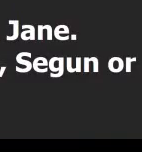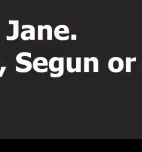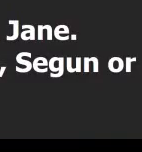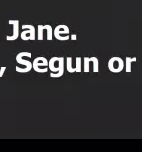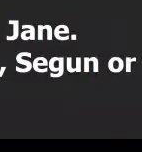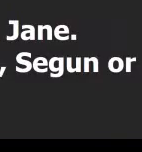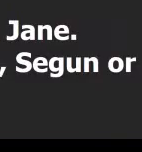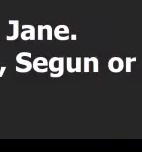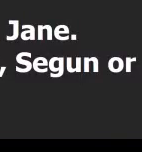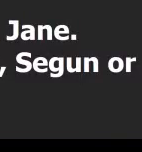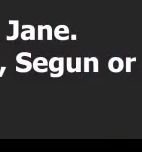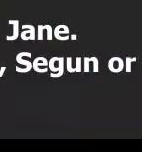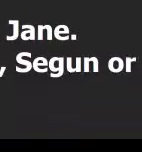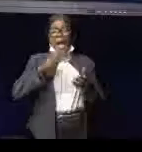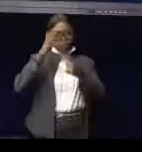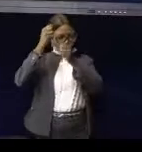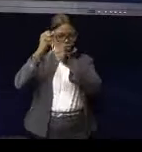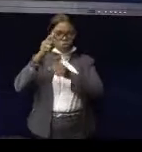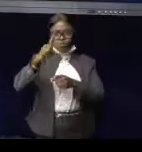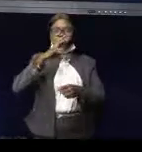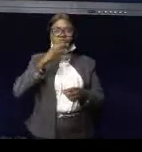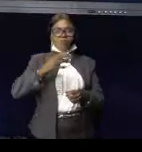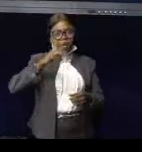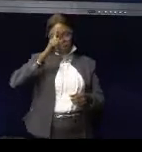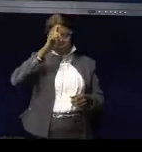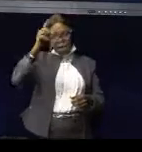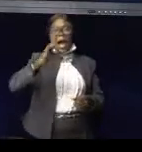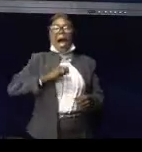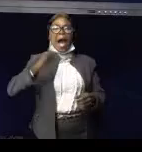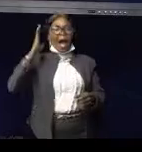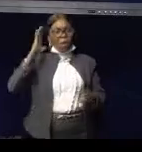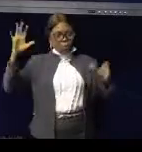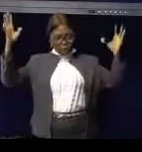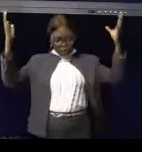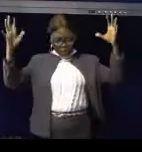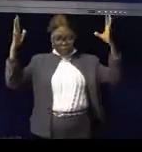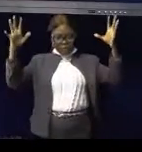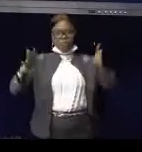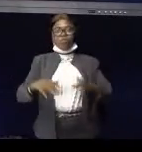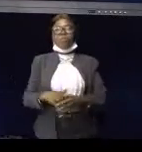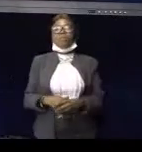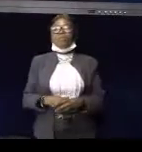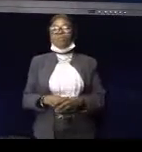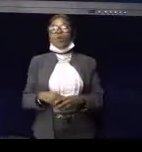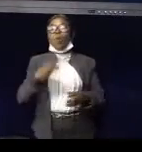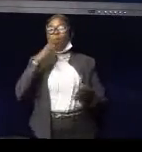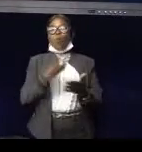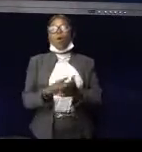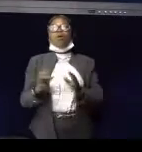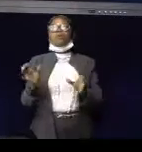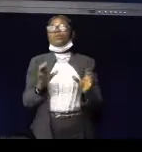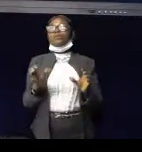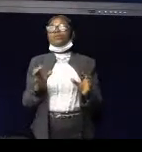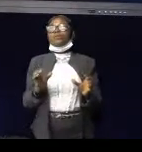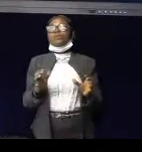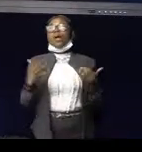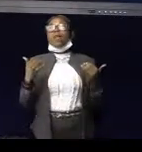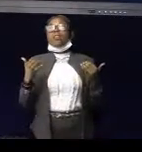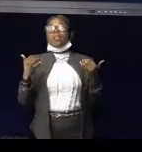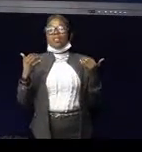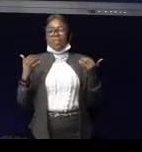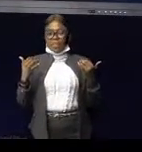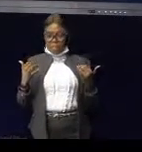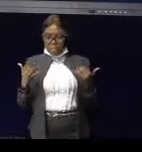5 correctly? I trust you. You are brilliant children. I must celebrate you with a cheer. Well